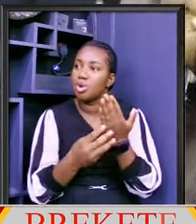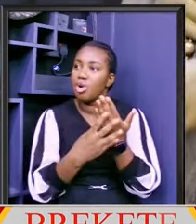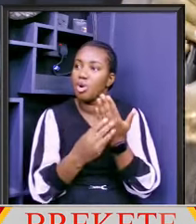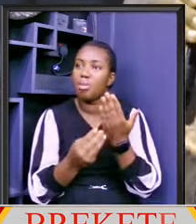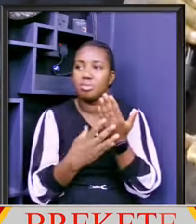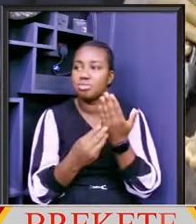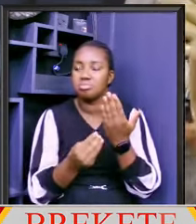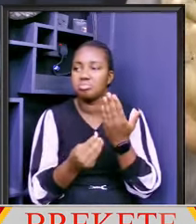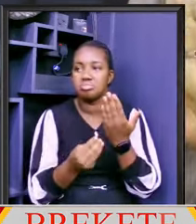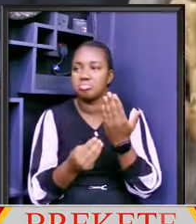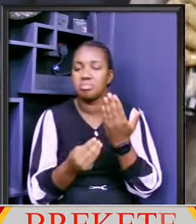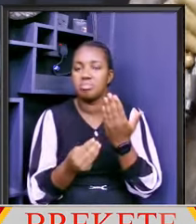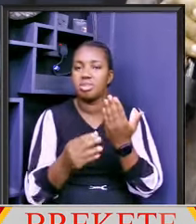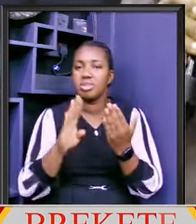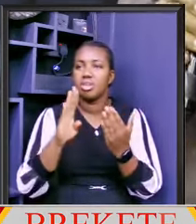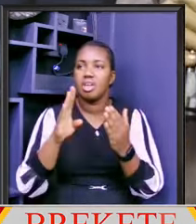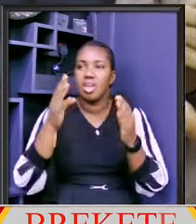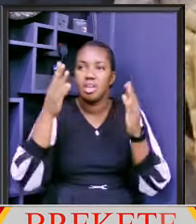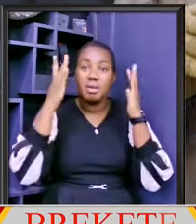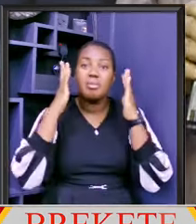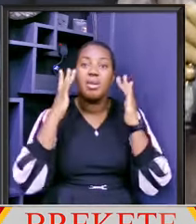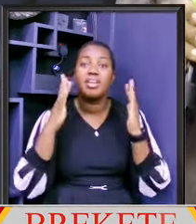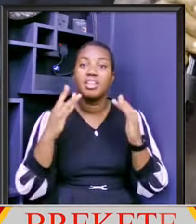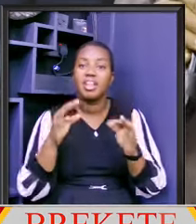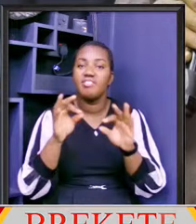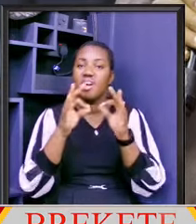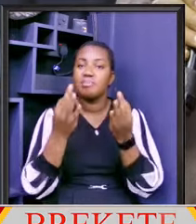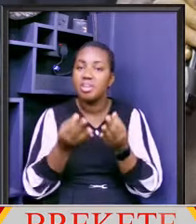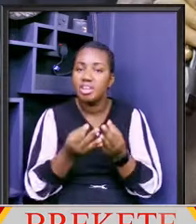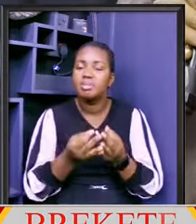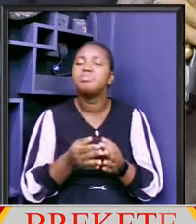Radio, any of my brands, make it prepare. When I come,